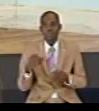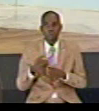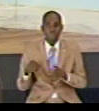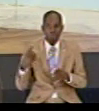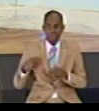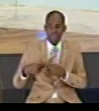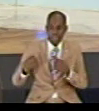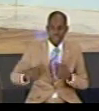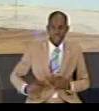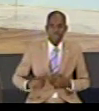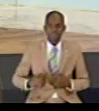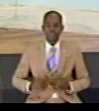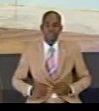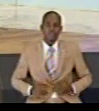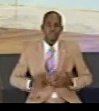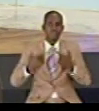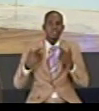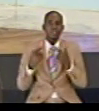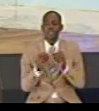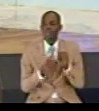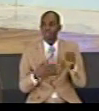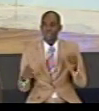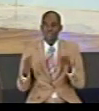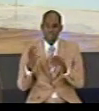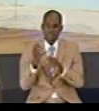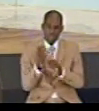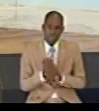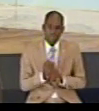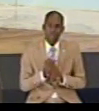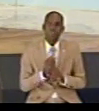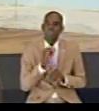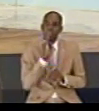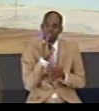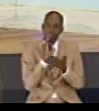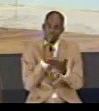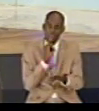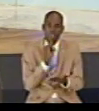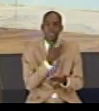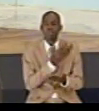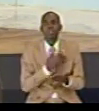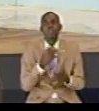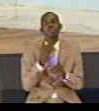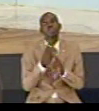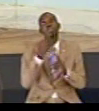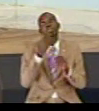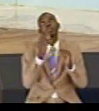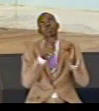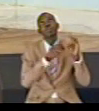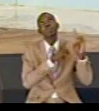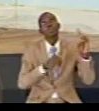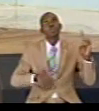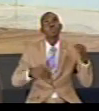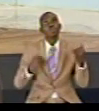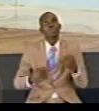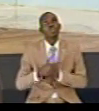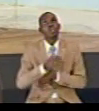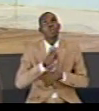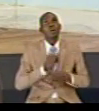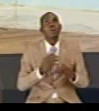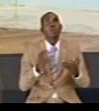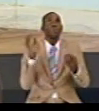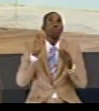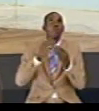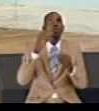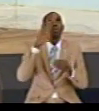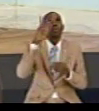his life, everything is God, is there, and he's saying, "Oh Lord, today I want more of you. Whatever